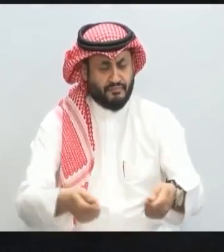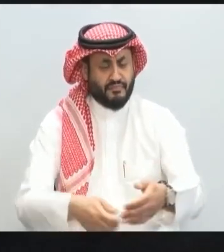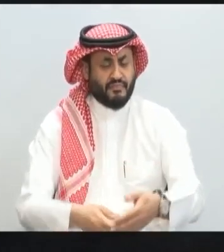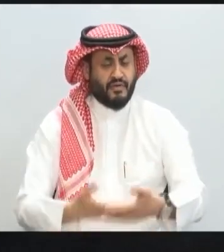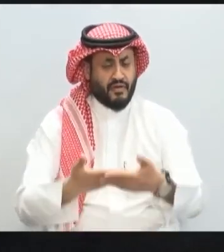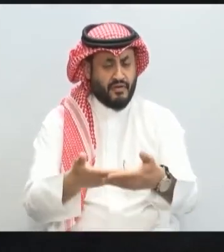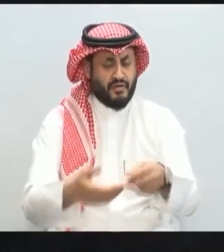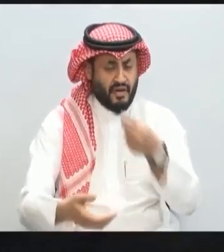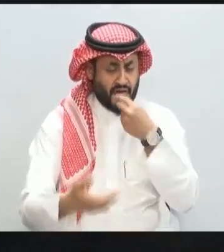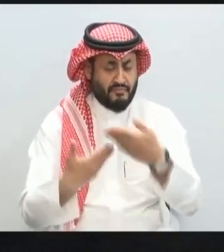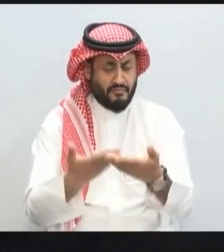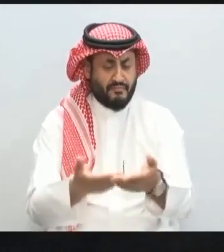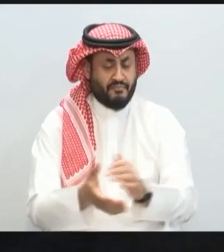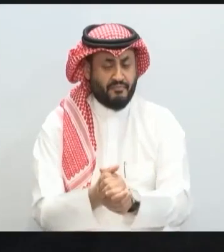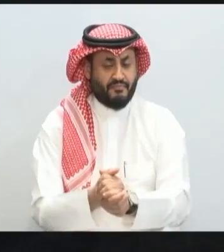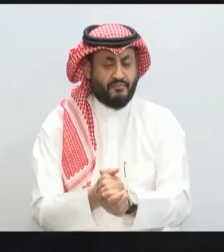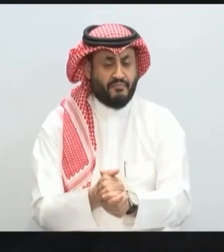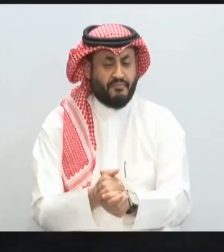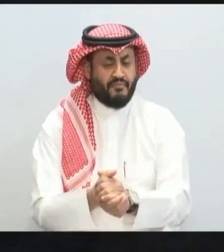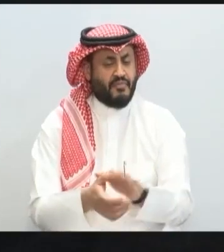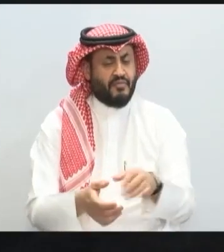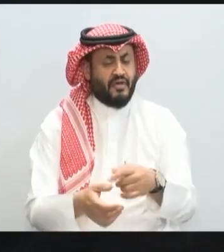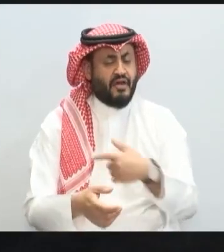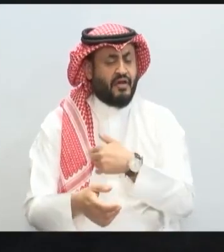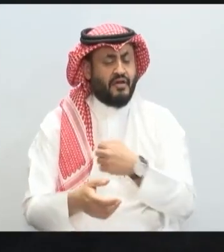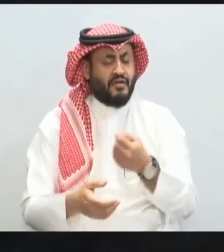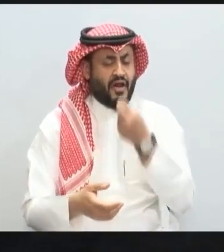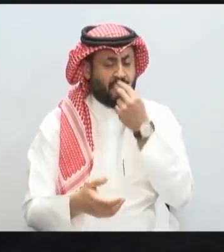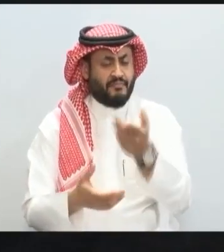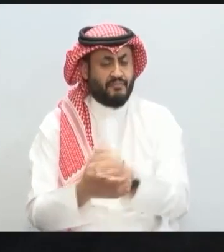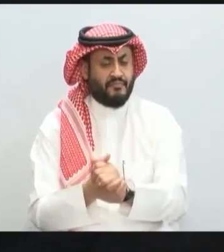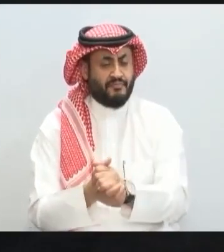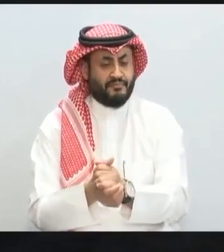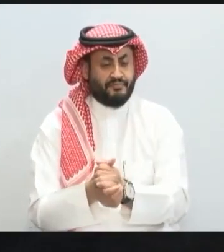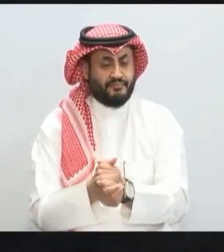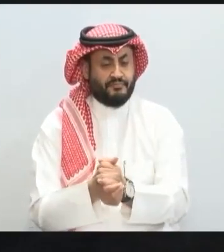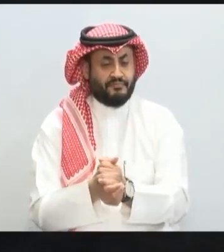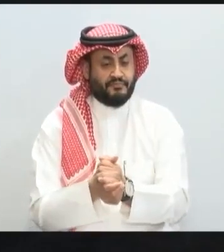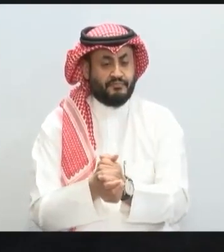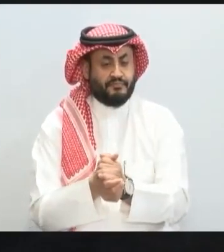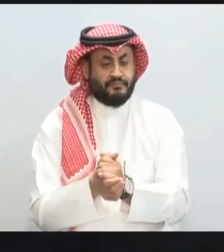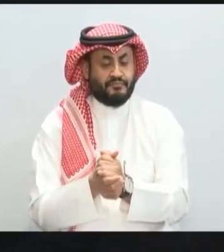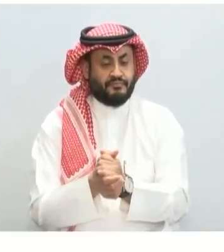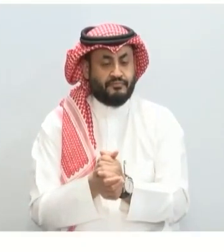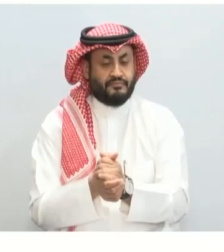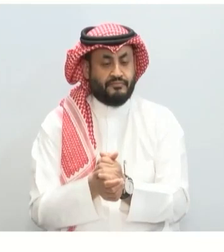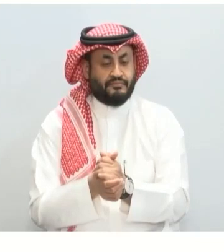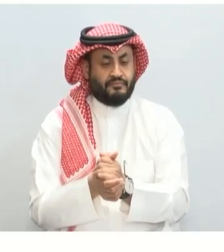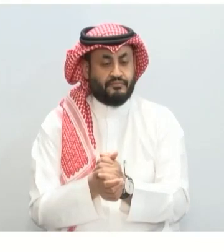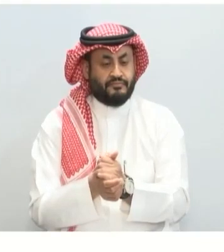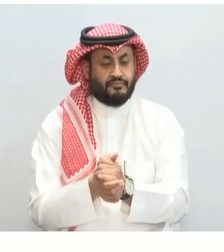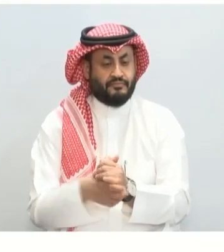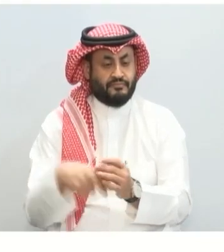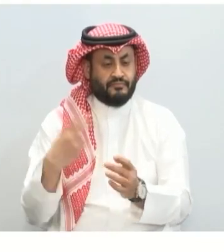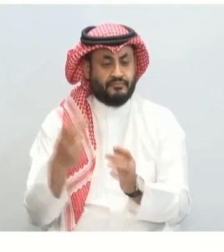eat the food too. You name the food, maybe. Please help yourself to the chicken, for example. Would